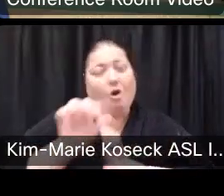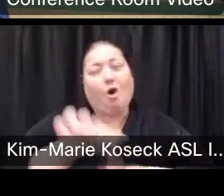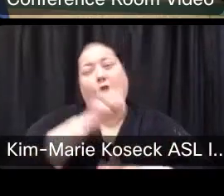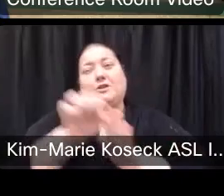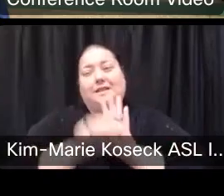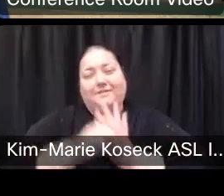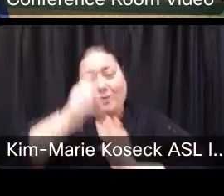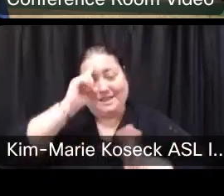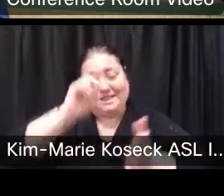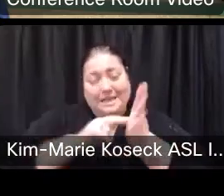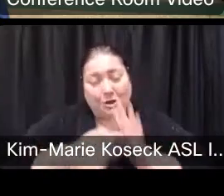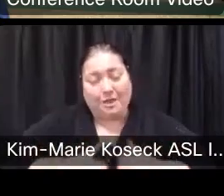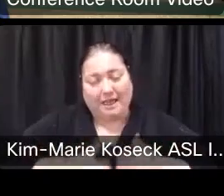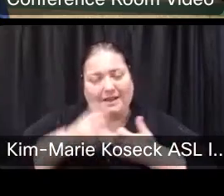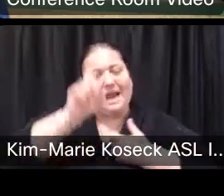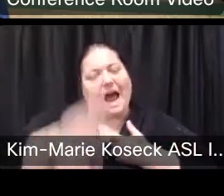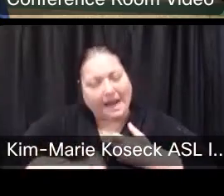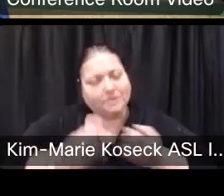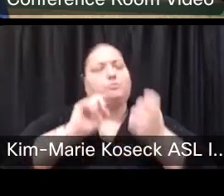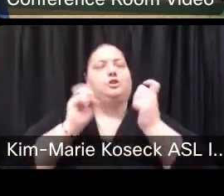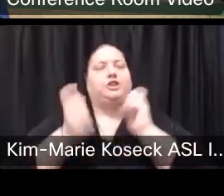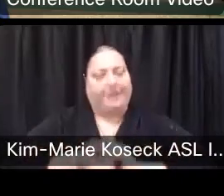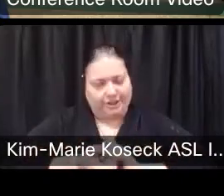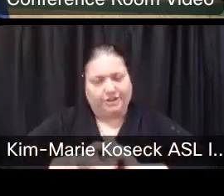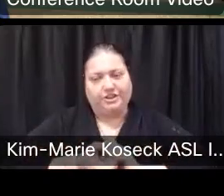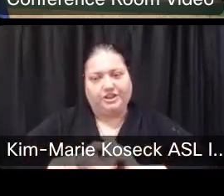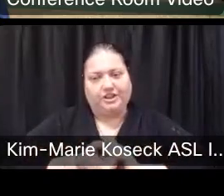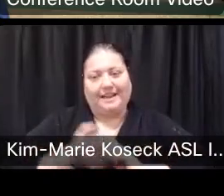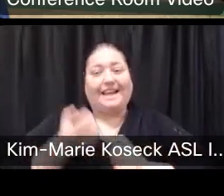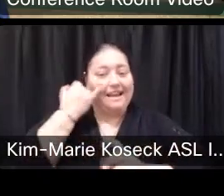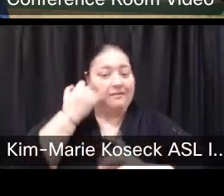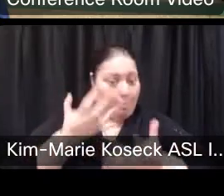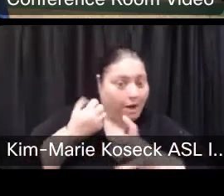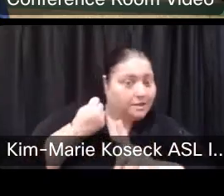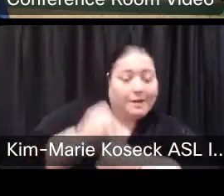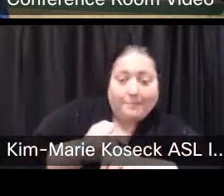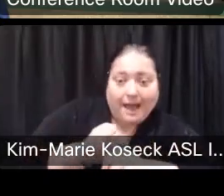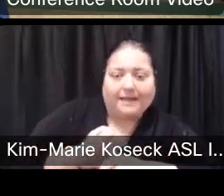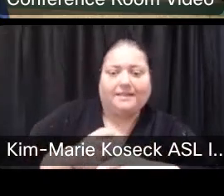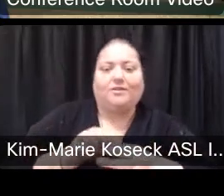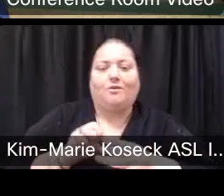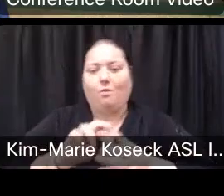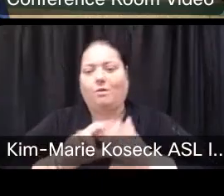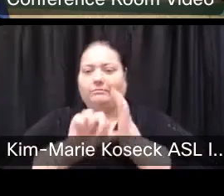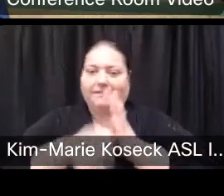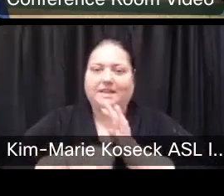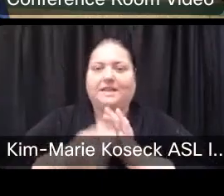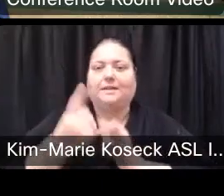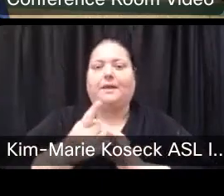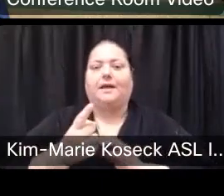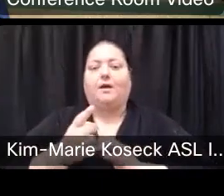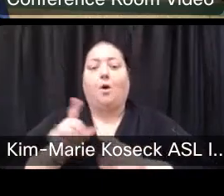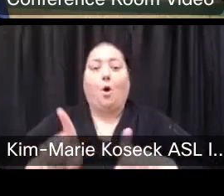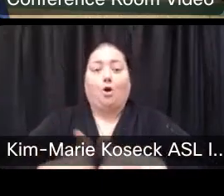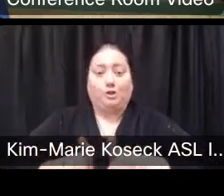And that has to change if we want to make any impact or dent on housing in New York. Also, that can all